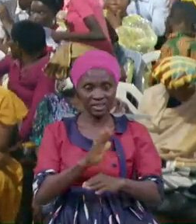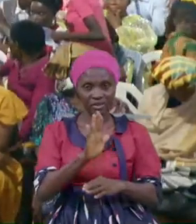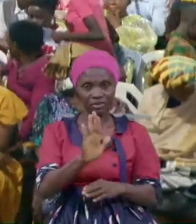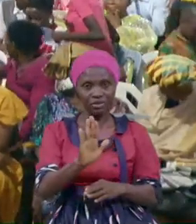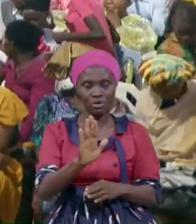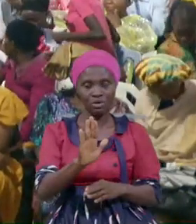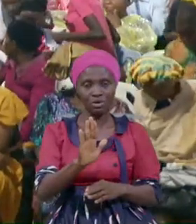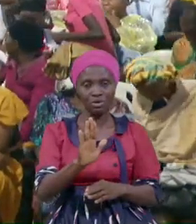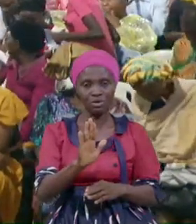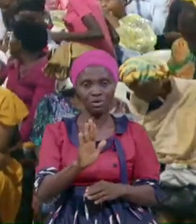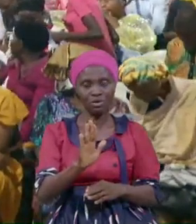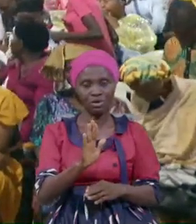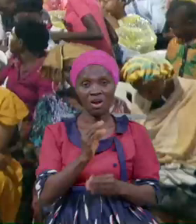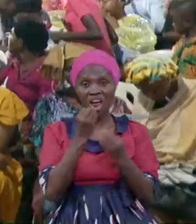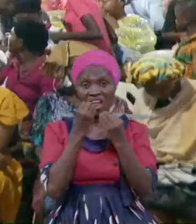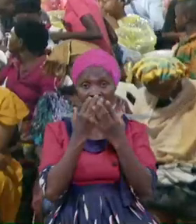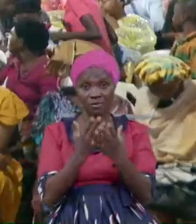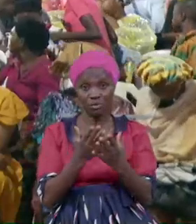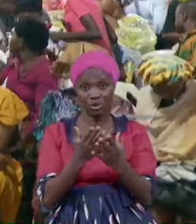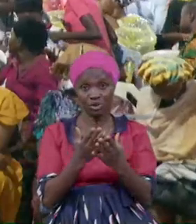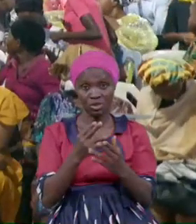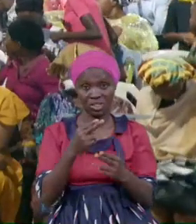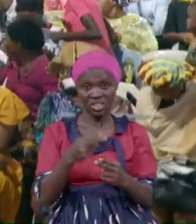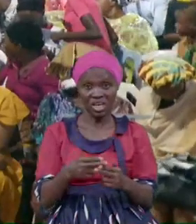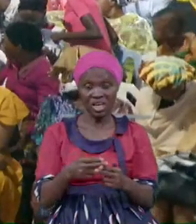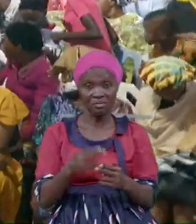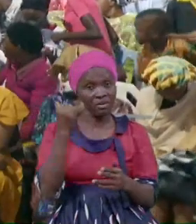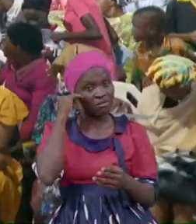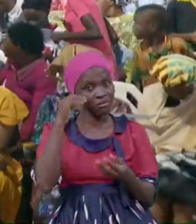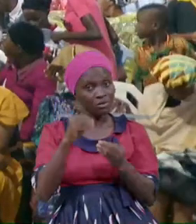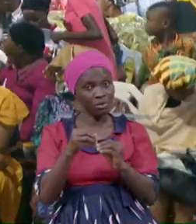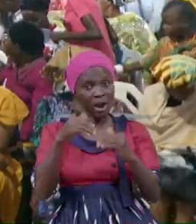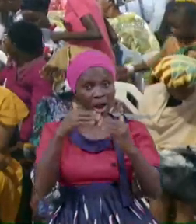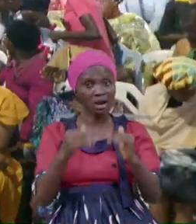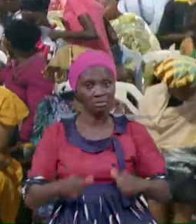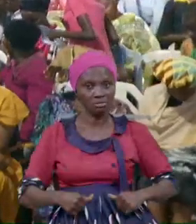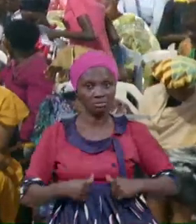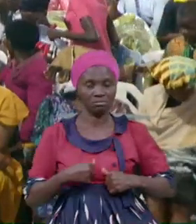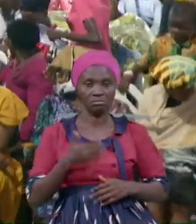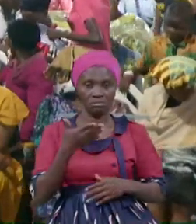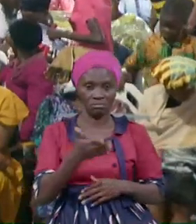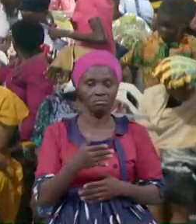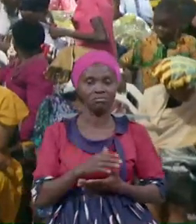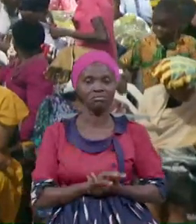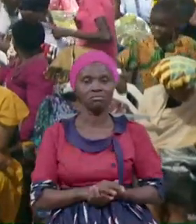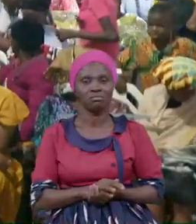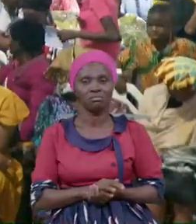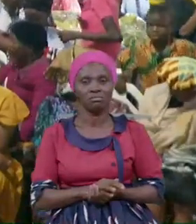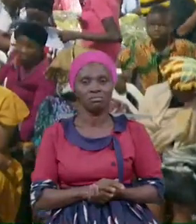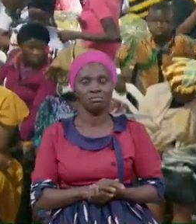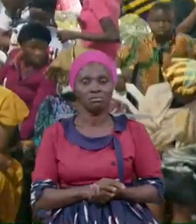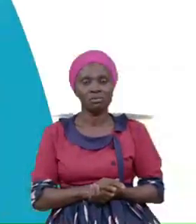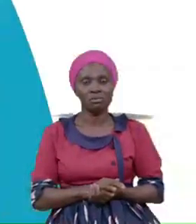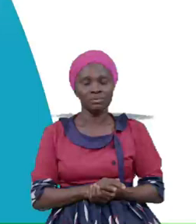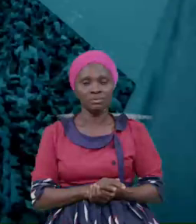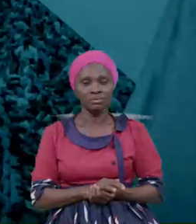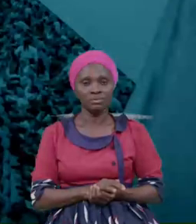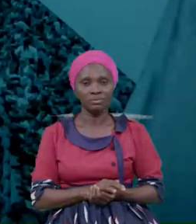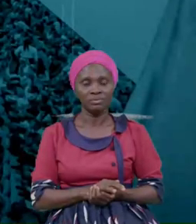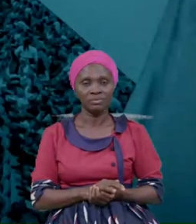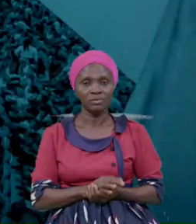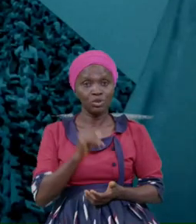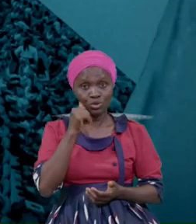particulars to that number. There will be a special meeting, lunch hour with Jesus, tomorrow